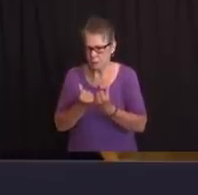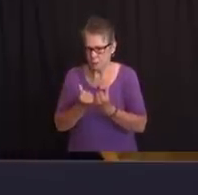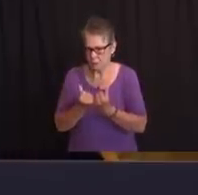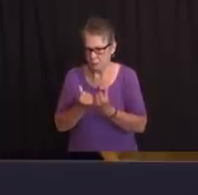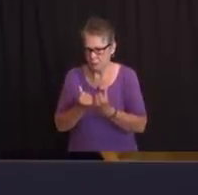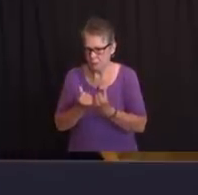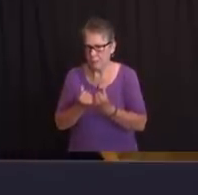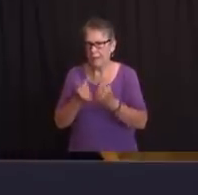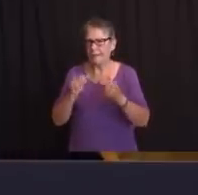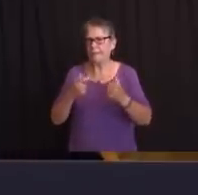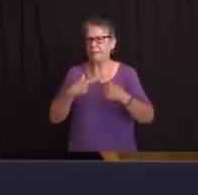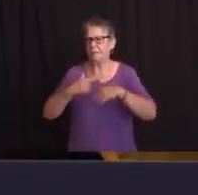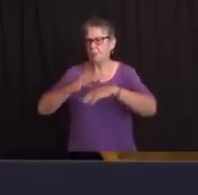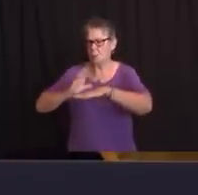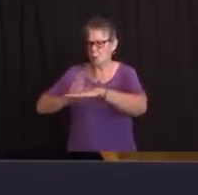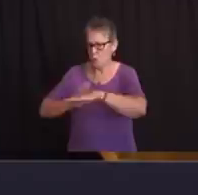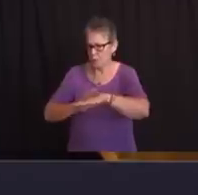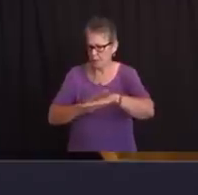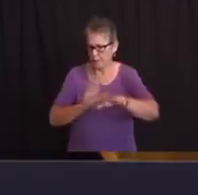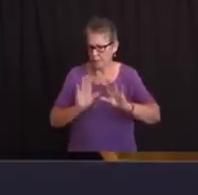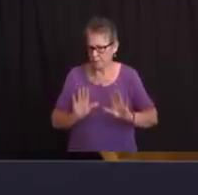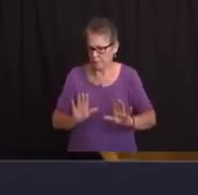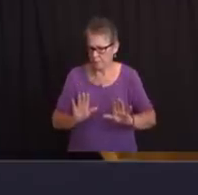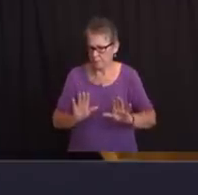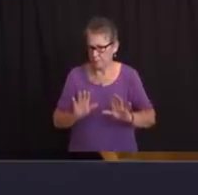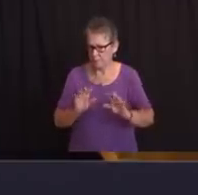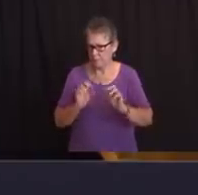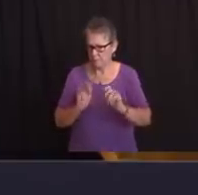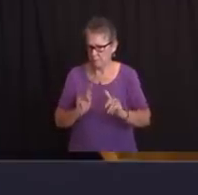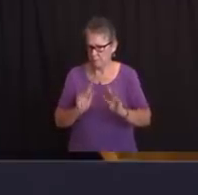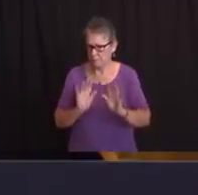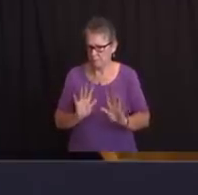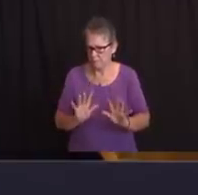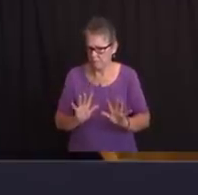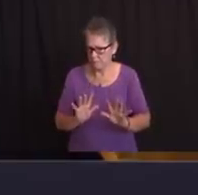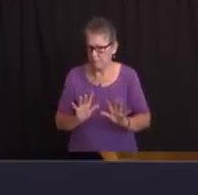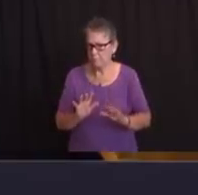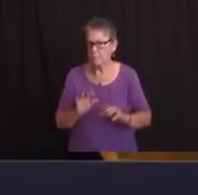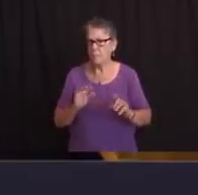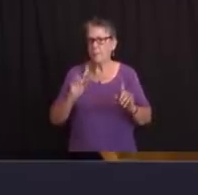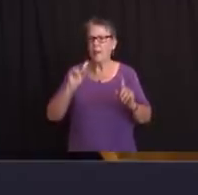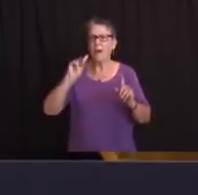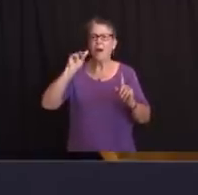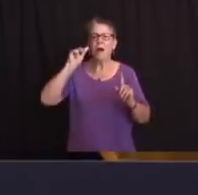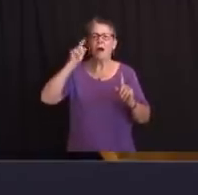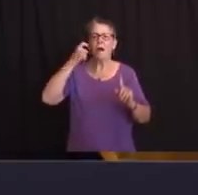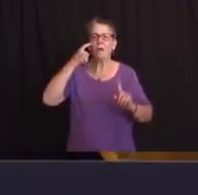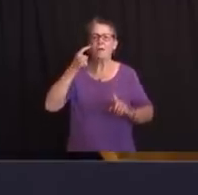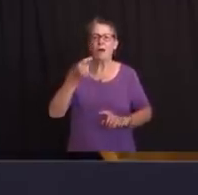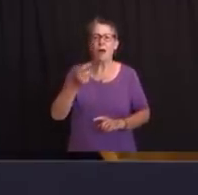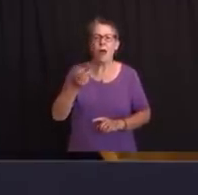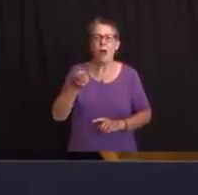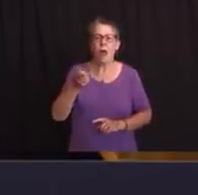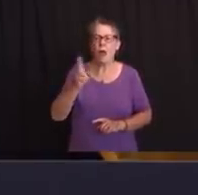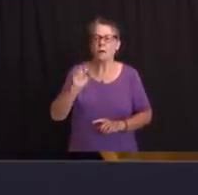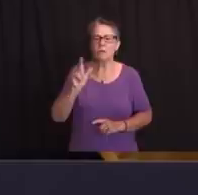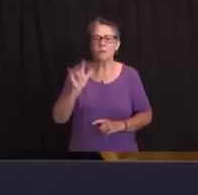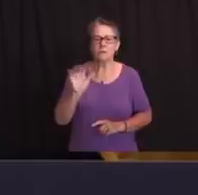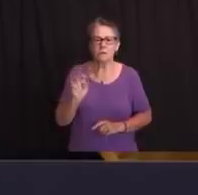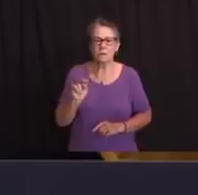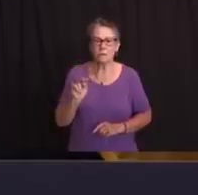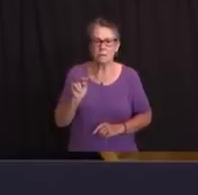just before it hit. And Governor Asa Hutchinson and I had conversations with the White